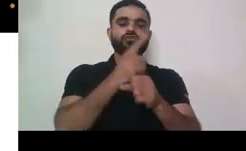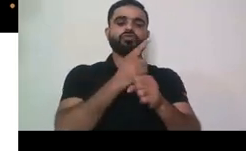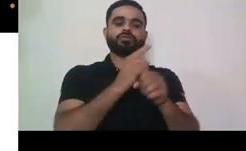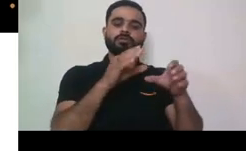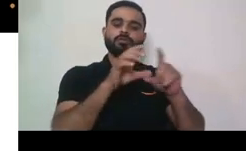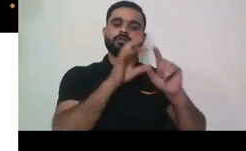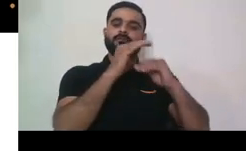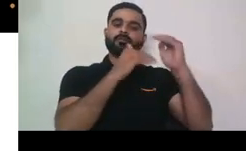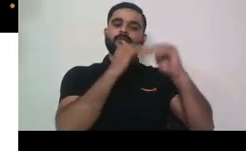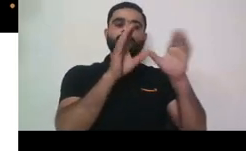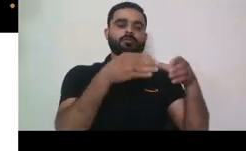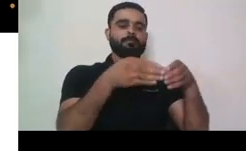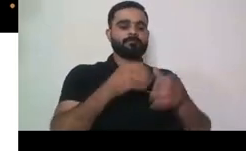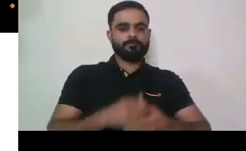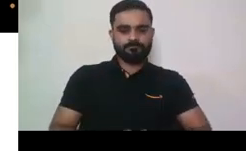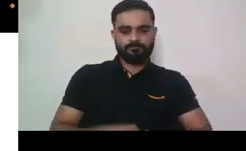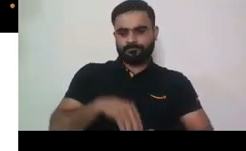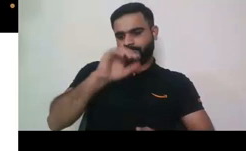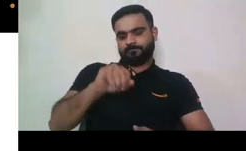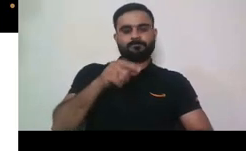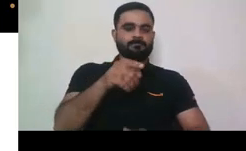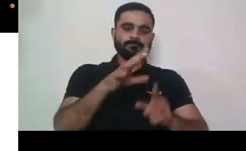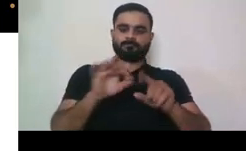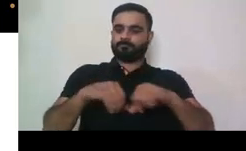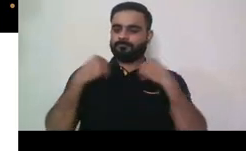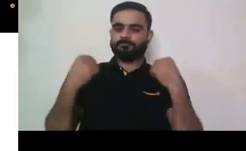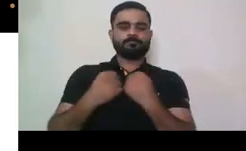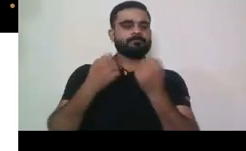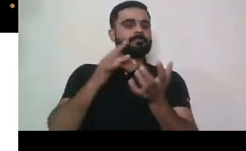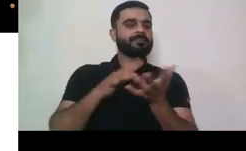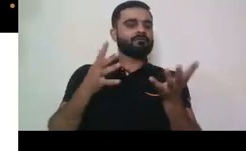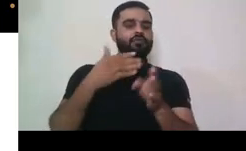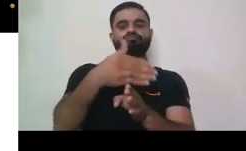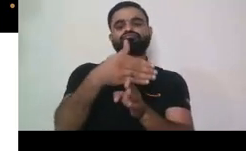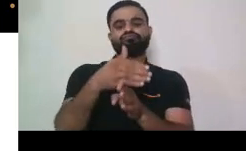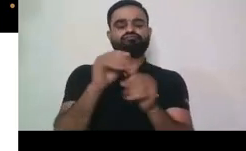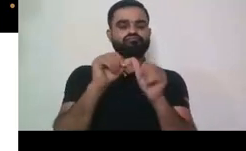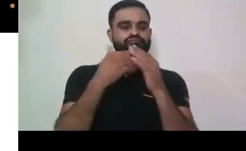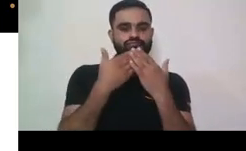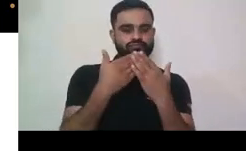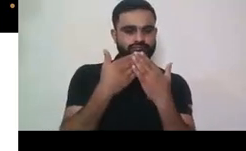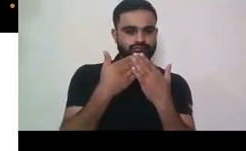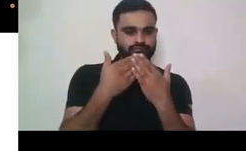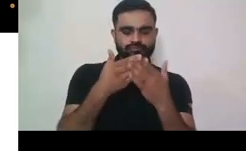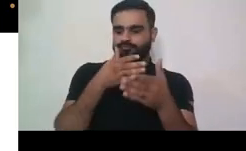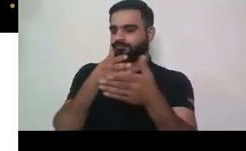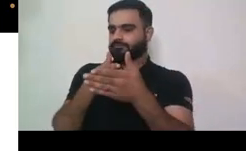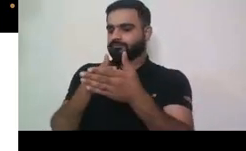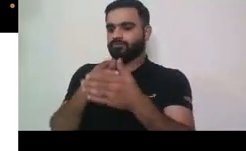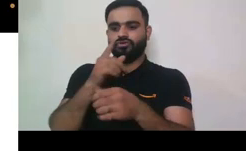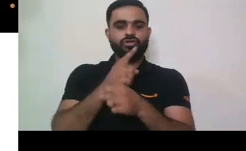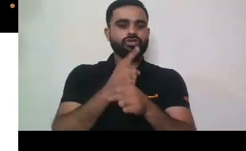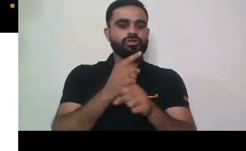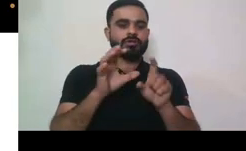group. Here we are going to do an activity where I will share some case studies of challenges from teacher